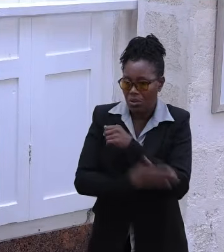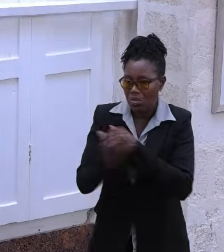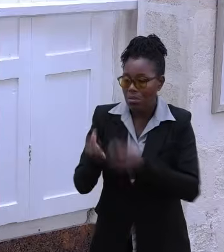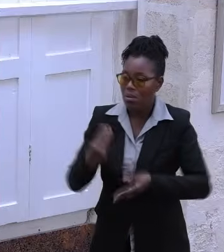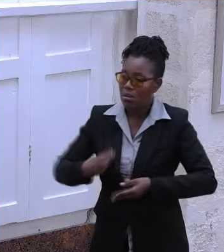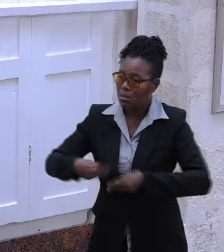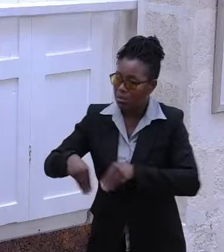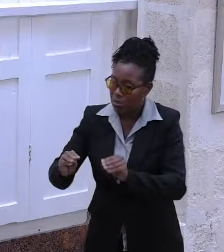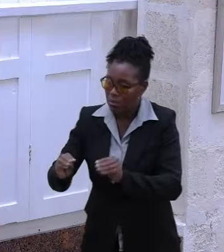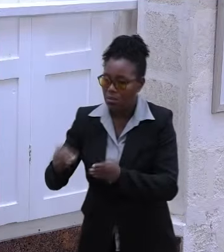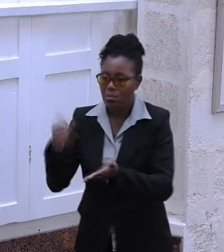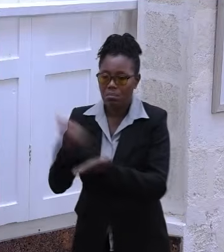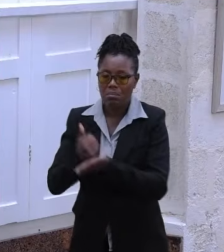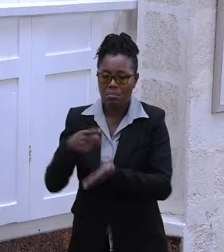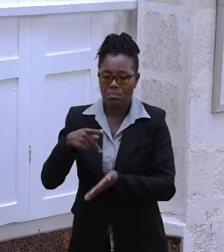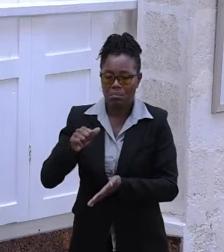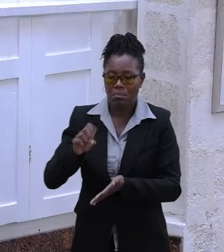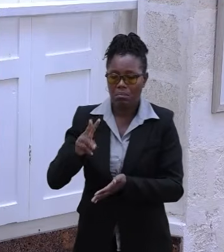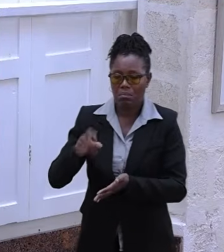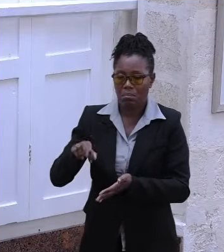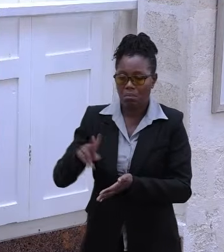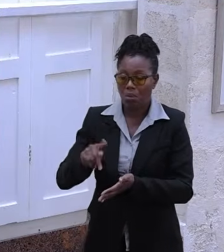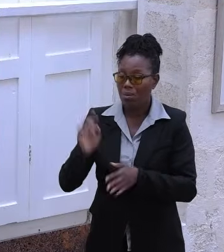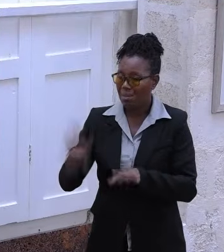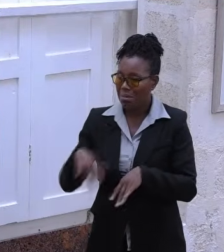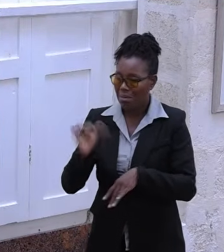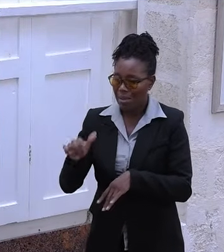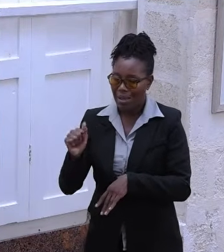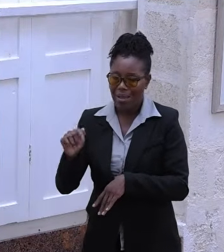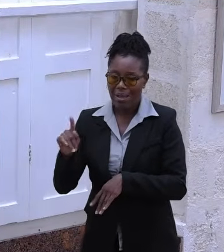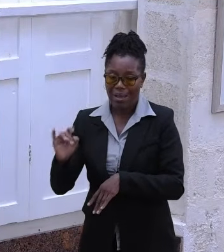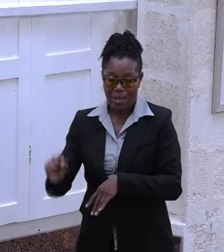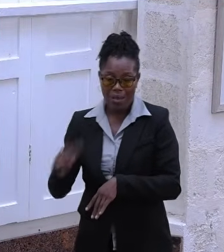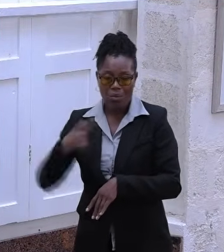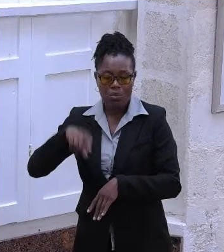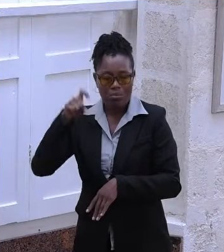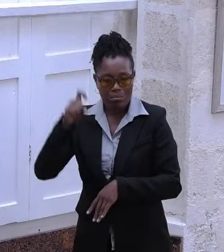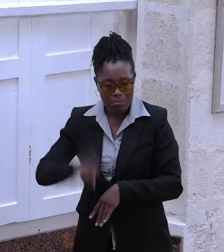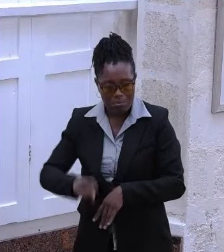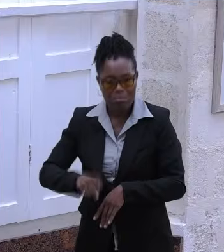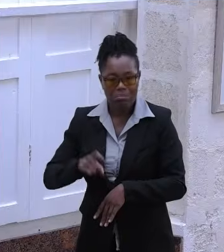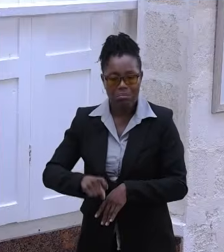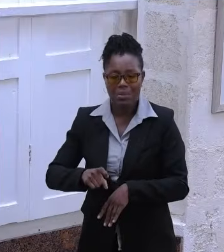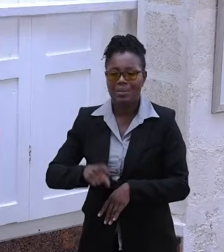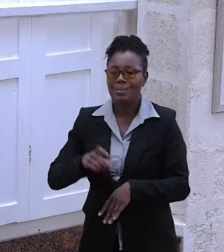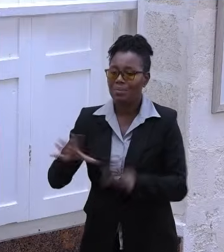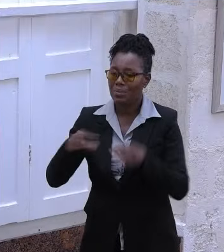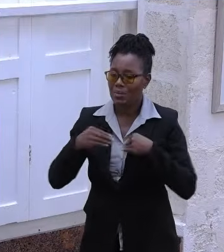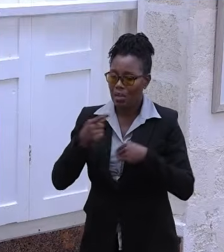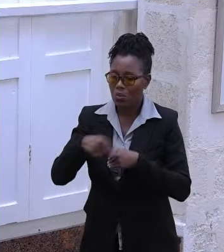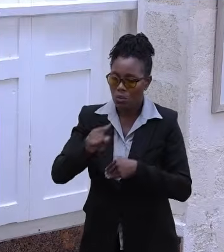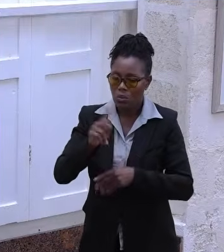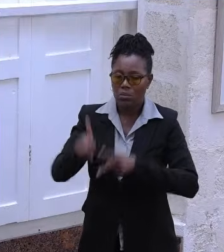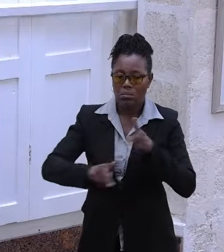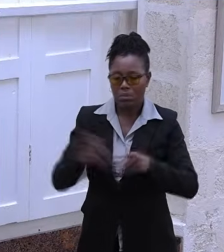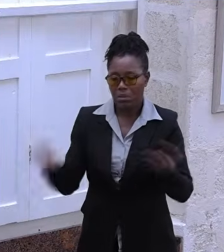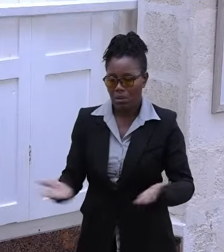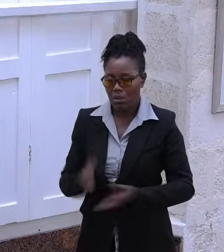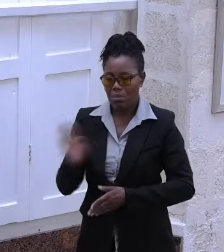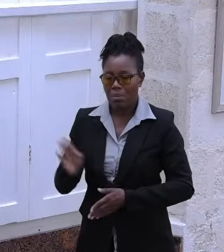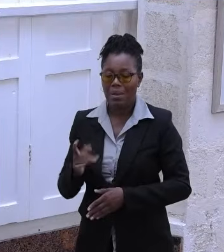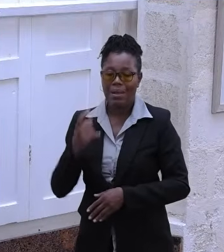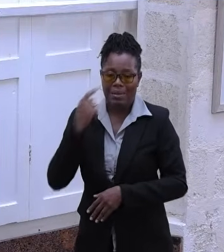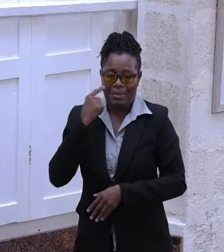by virtue of that act, we have to recognize those persons in Barbados, I think that that is a significant weakening